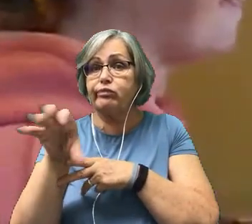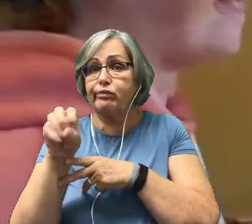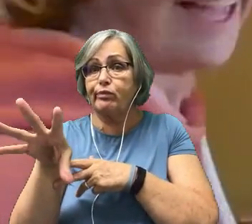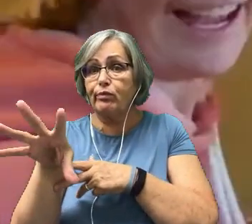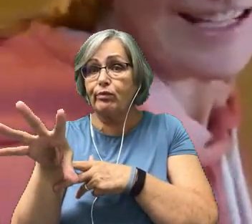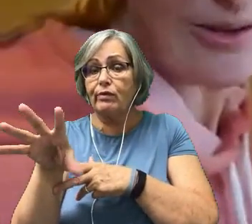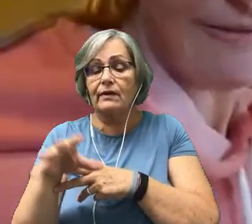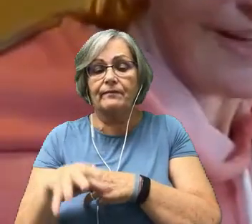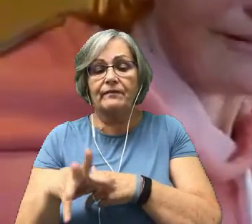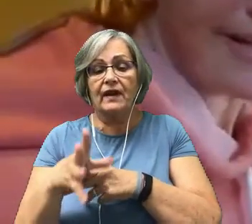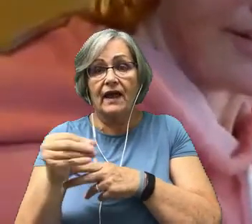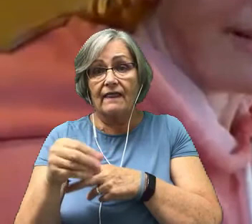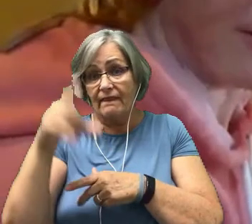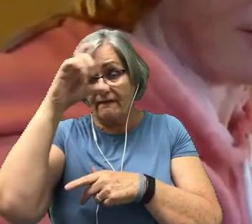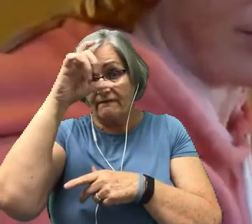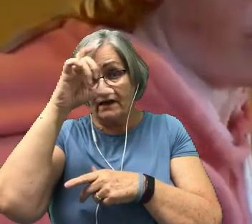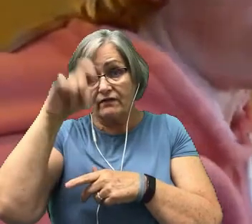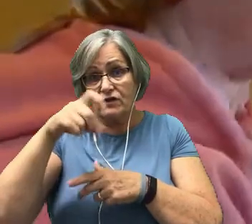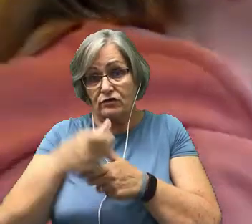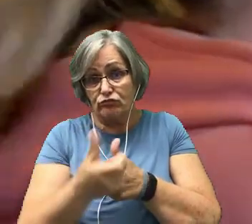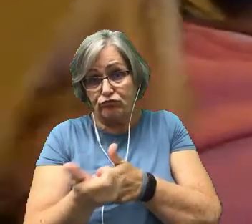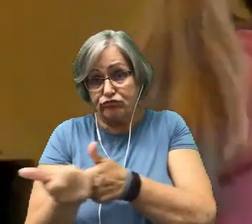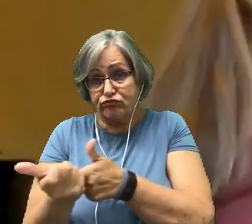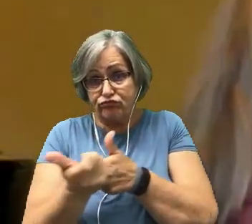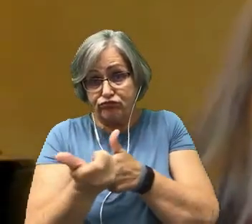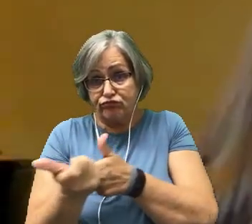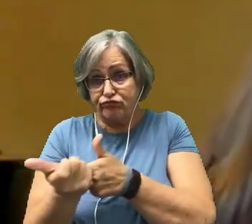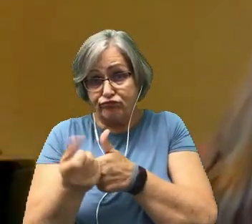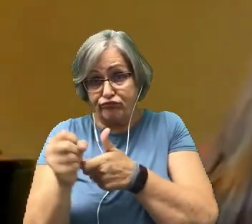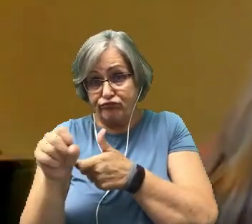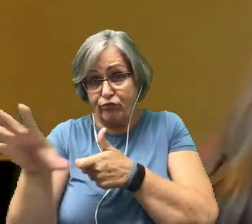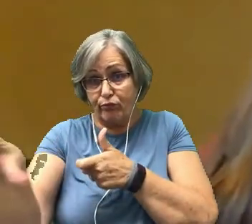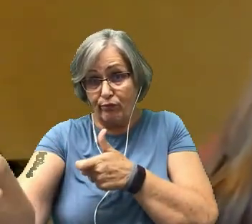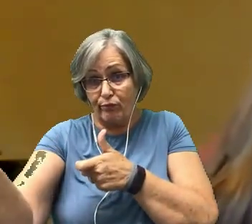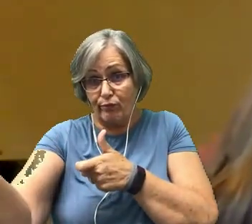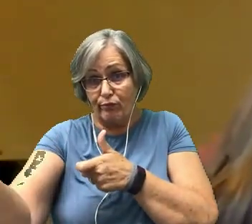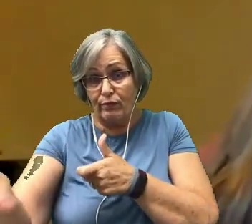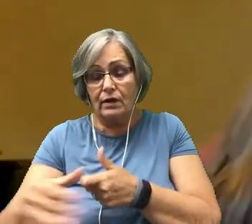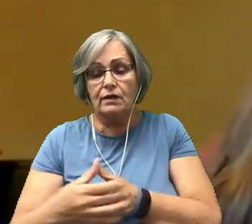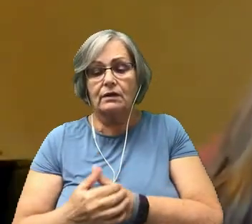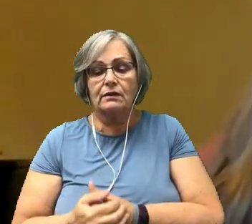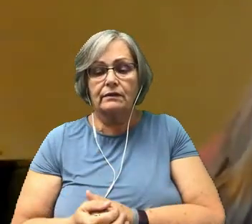Okay, and so the firefighters have to spray water on the fires. So